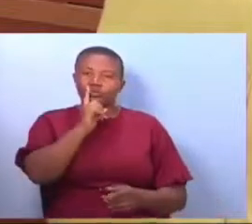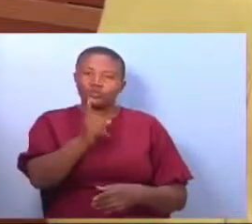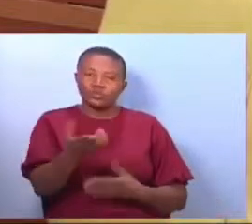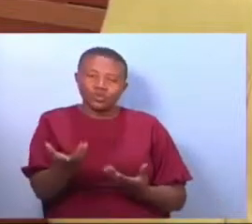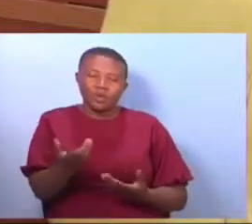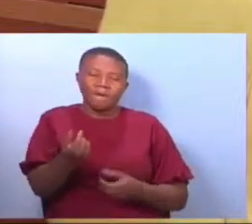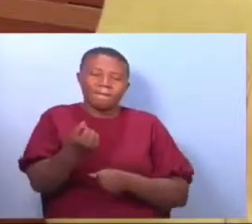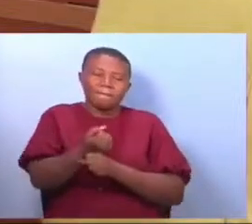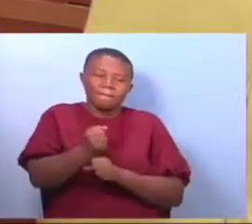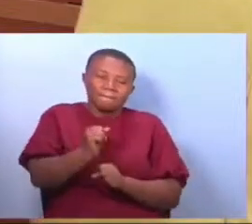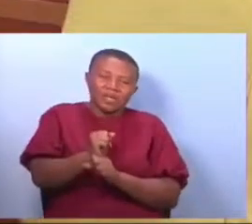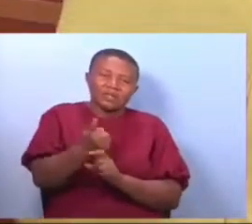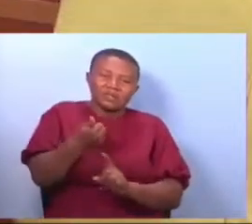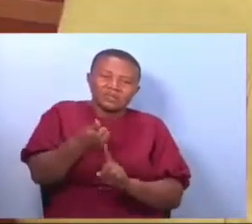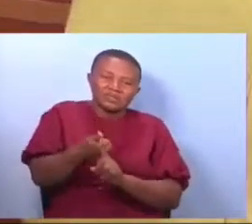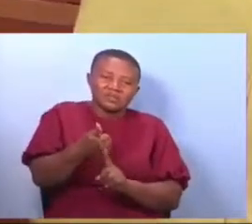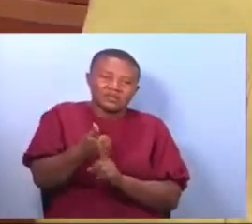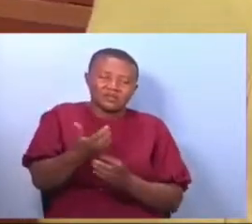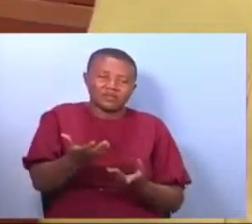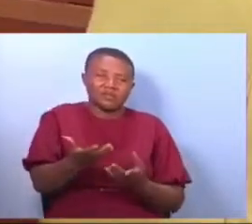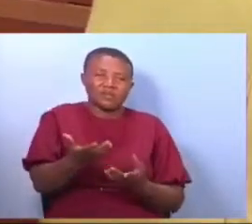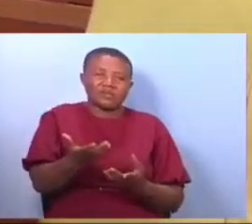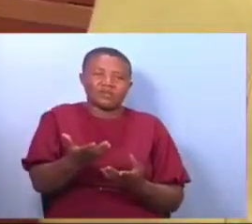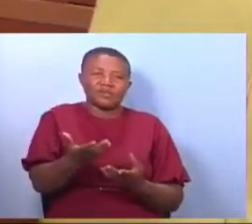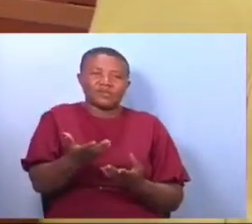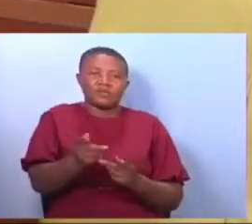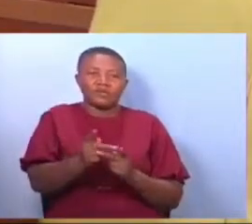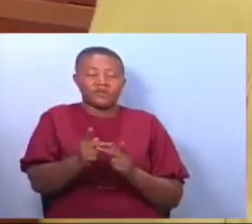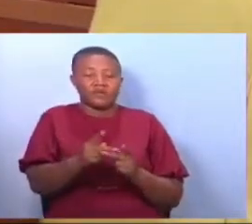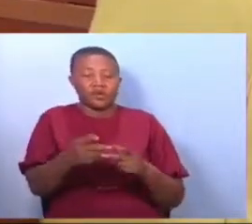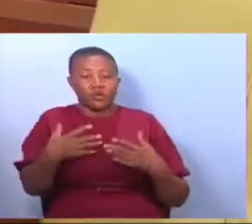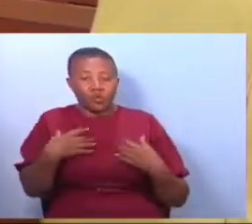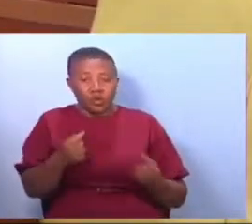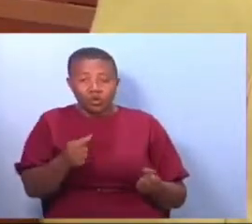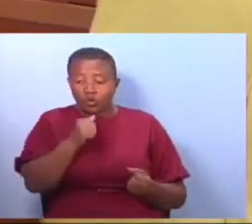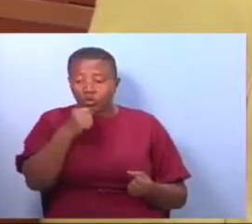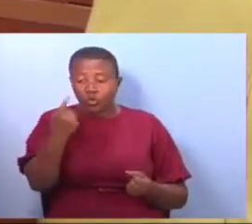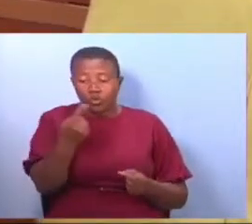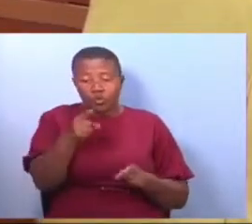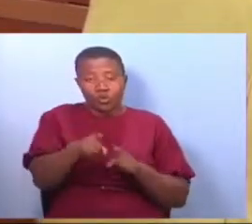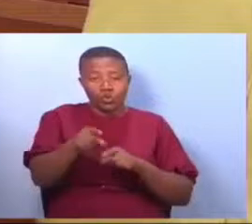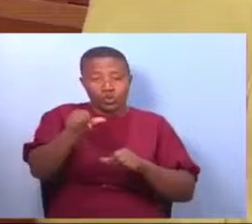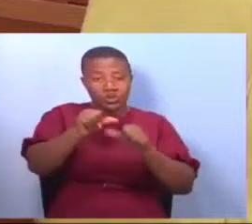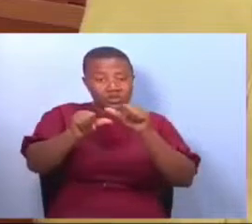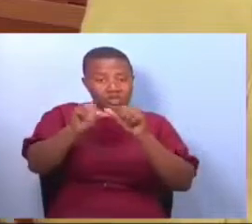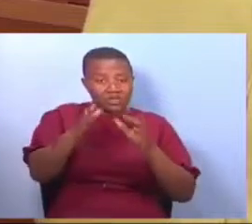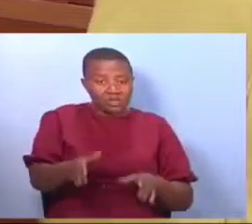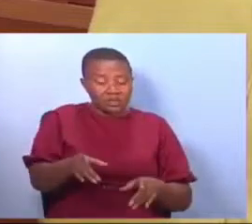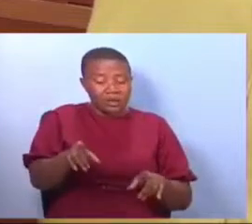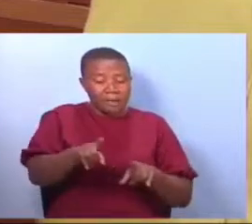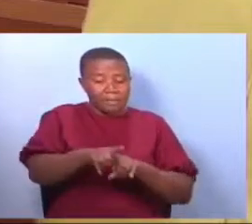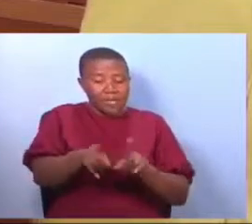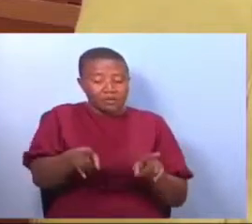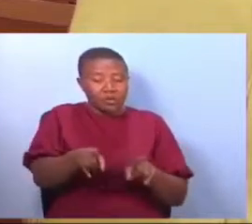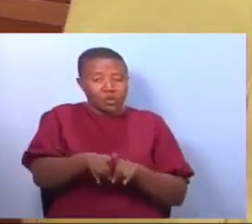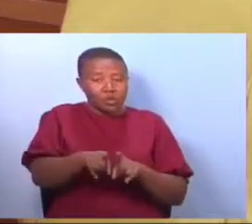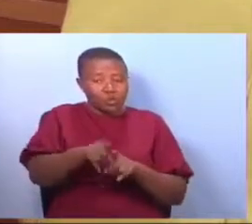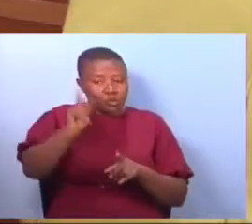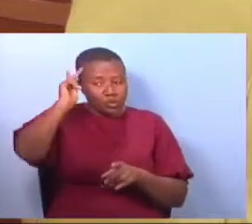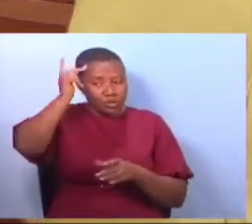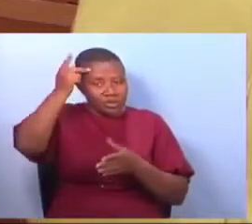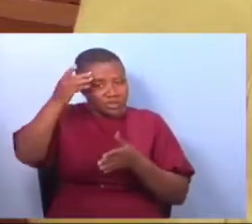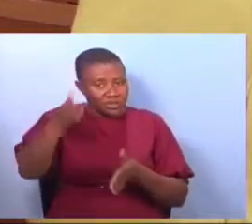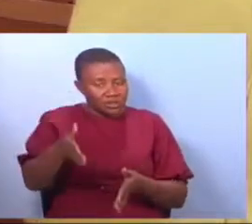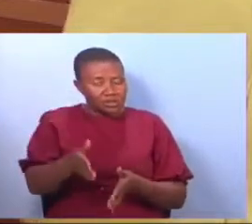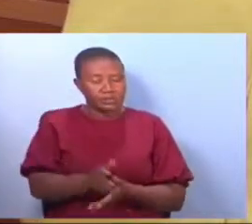himself very well, as not only as a scientist, but also as a politician. Mr.